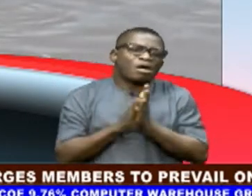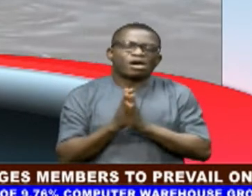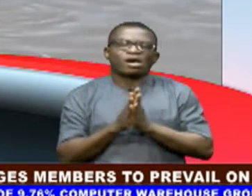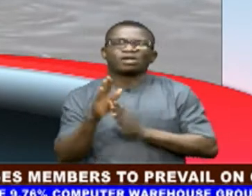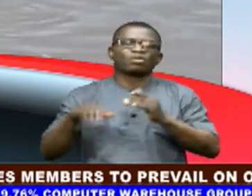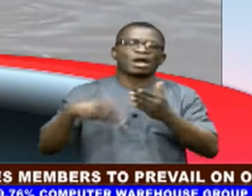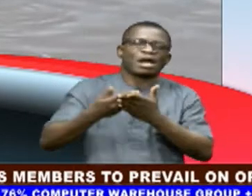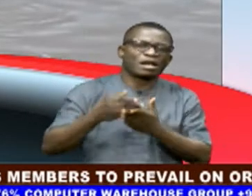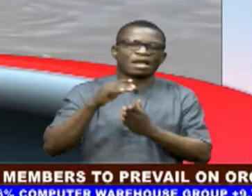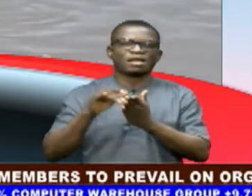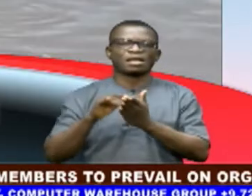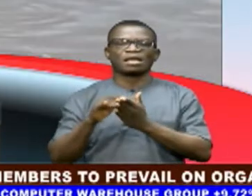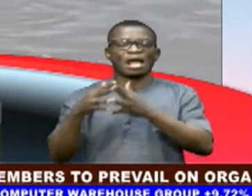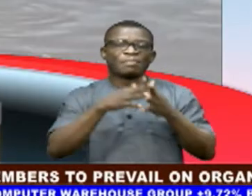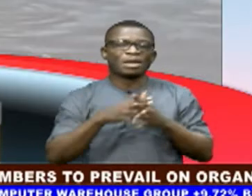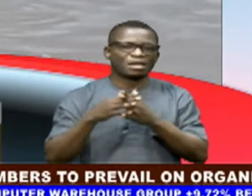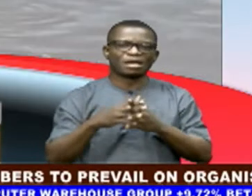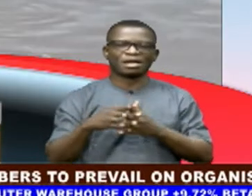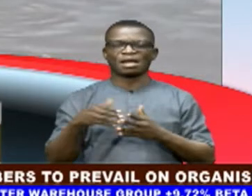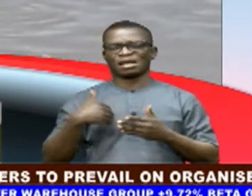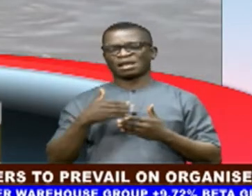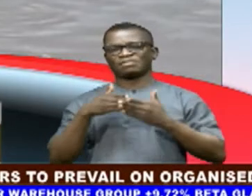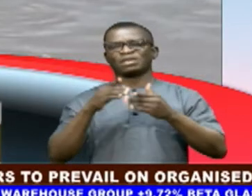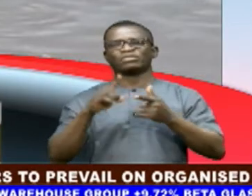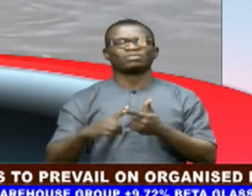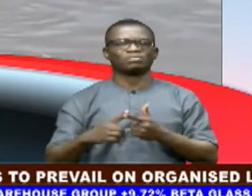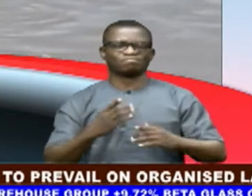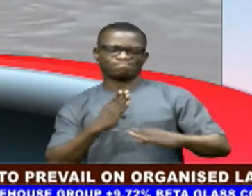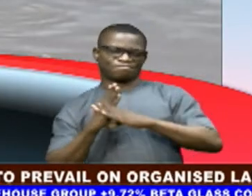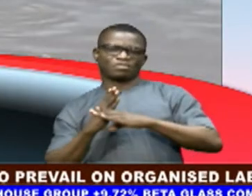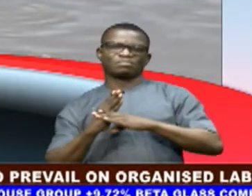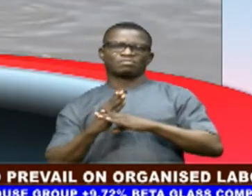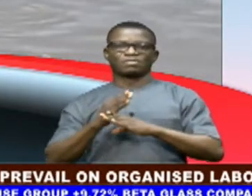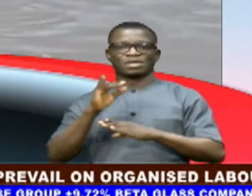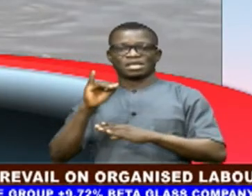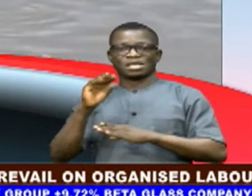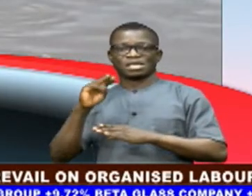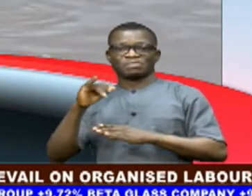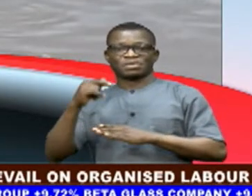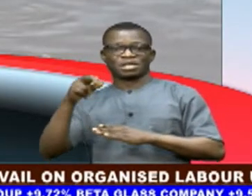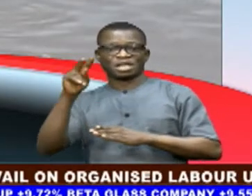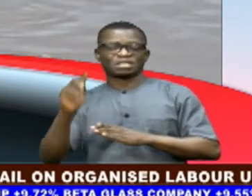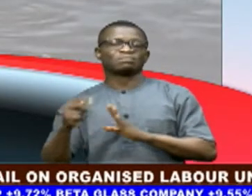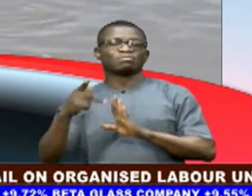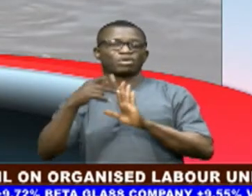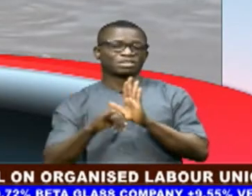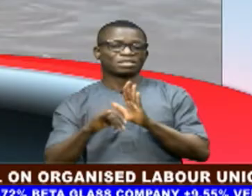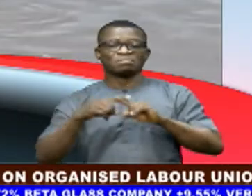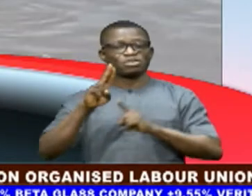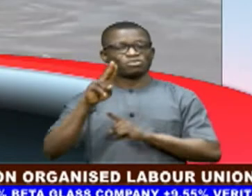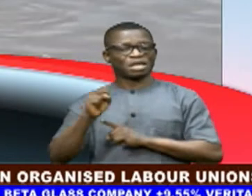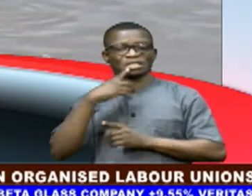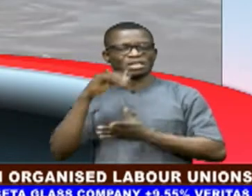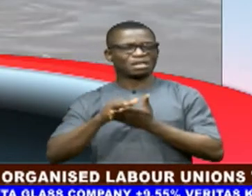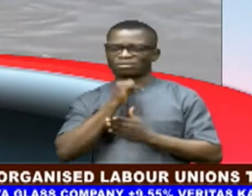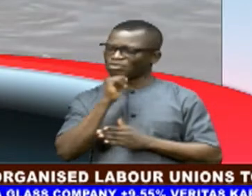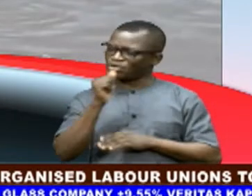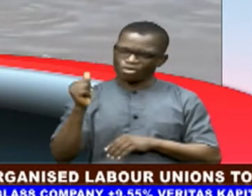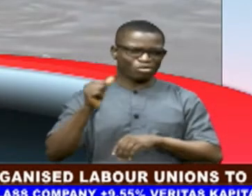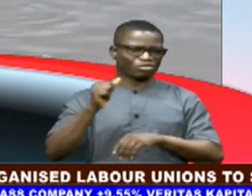has several times led to distortions in immigration policy. However, the U.S. is not relenting in trying to keep